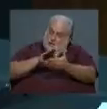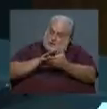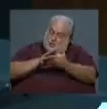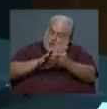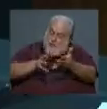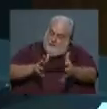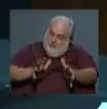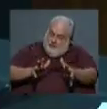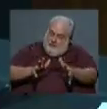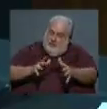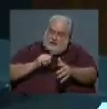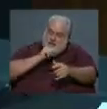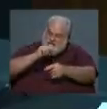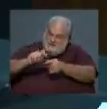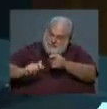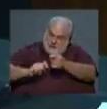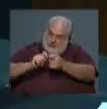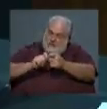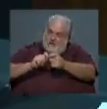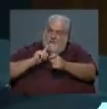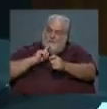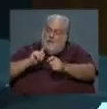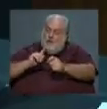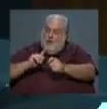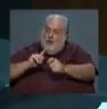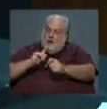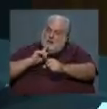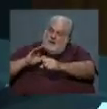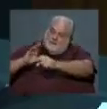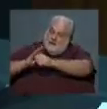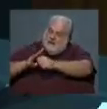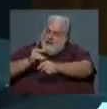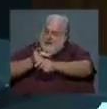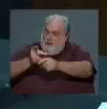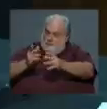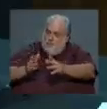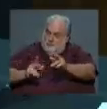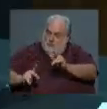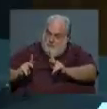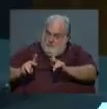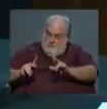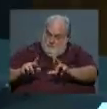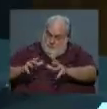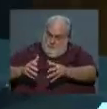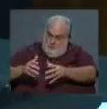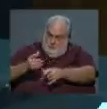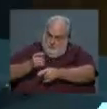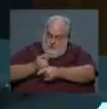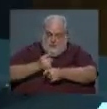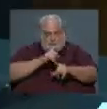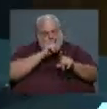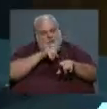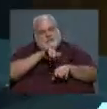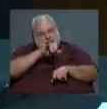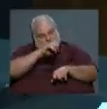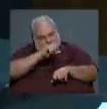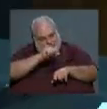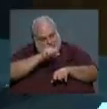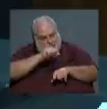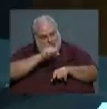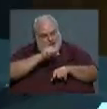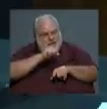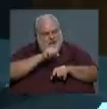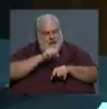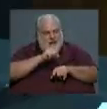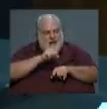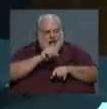not specifically for Covenant Keepers. Yes, ma'am. Correct. I just didn't want Dr. Tam to get upset thinking that we were saying Covenant Keepers